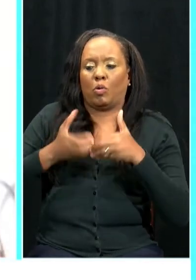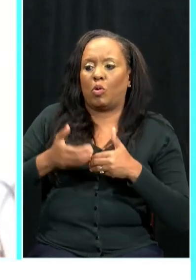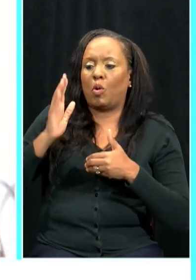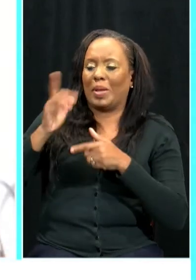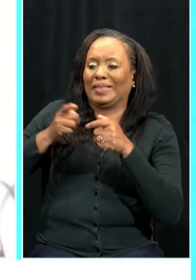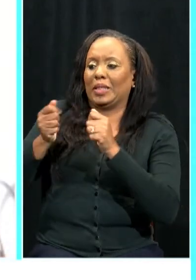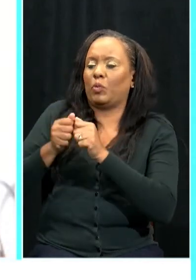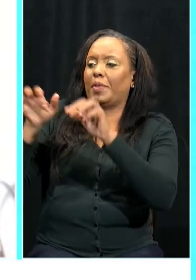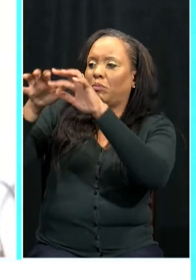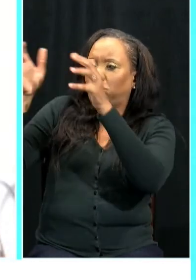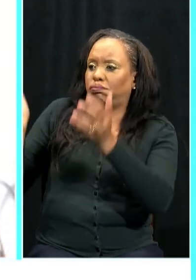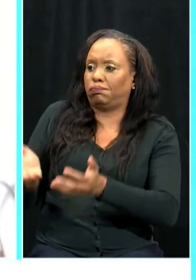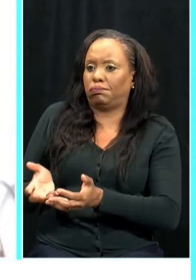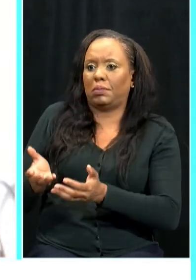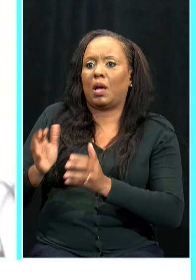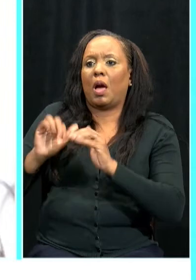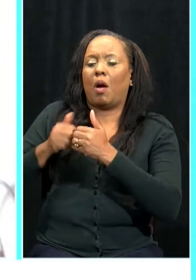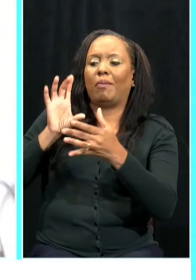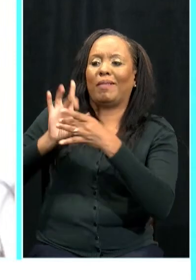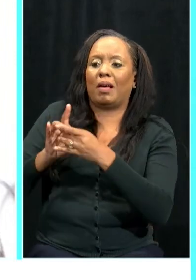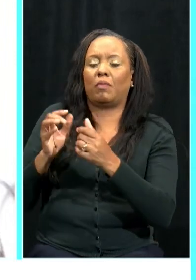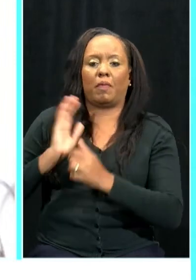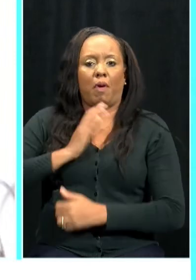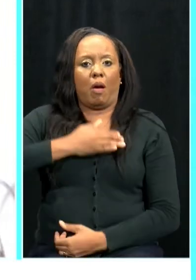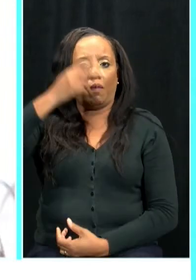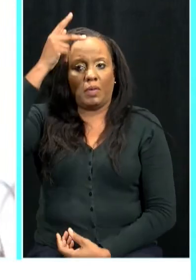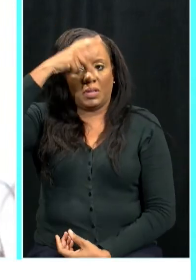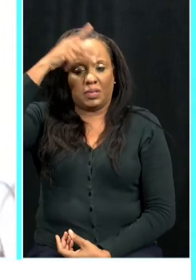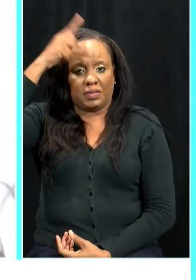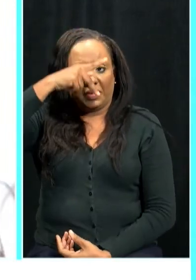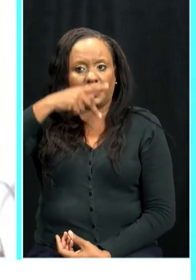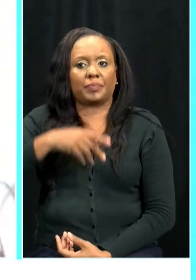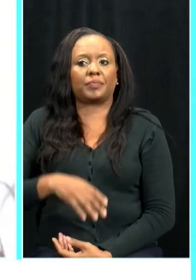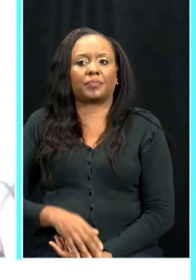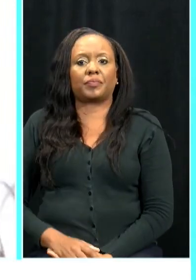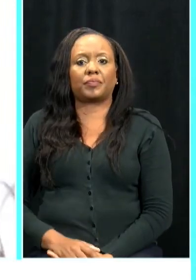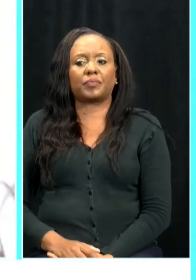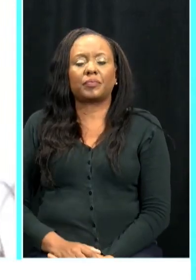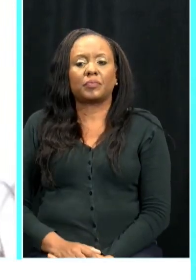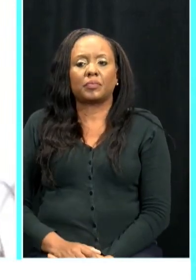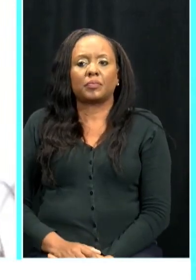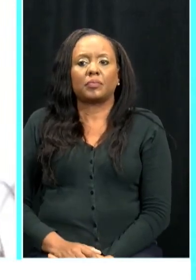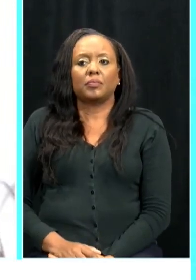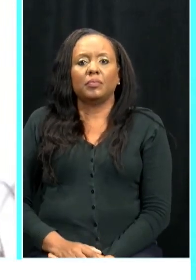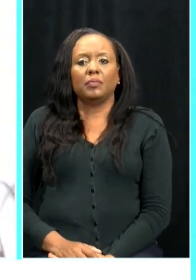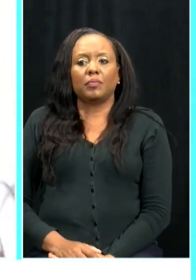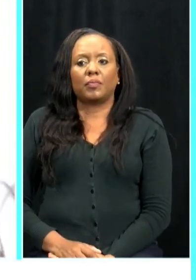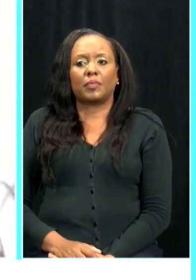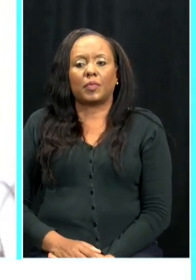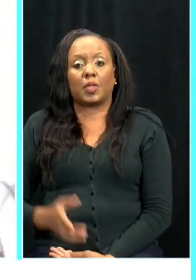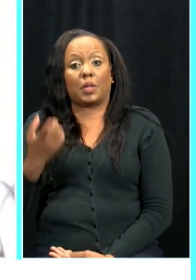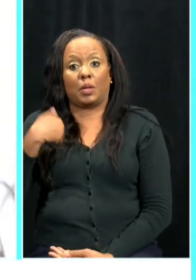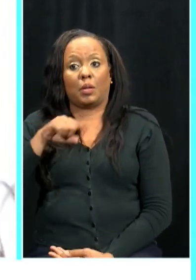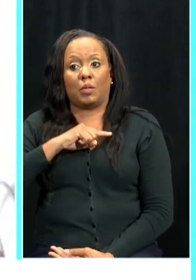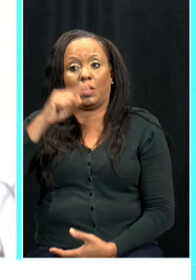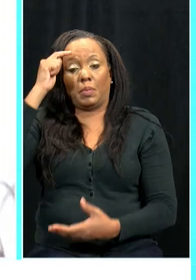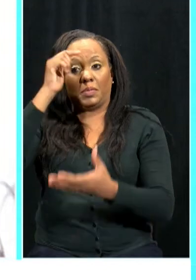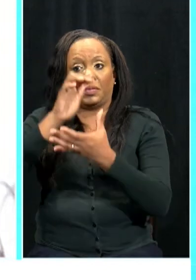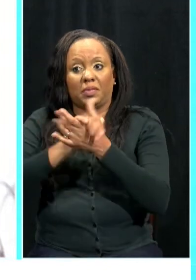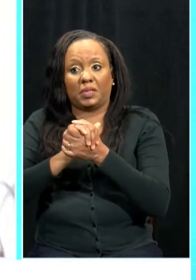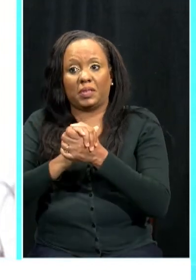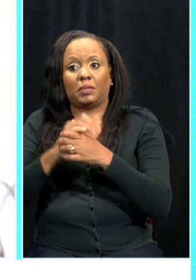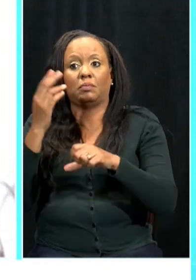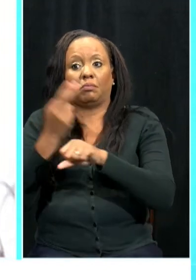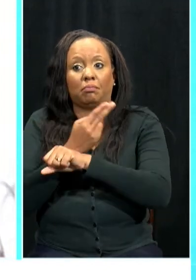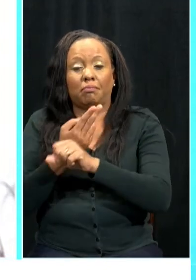overarching plans and our philosophy. Okay, thank Because you. of course, as a Go ahead. progressive party, for example, we believe in leveraging